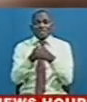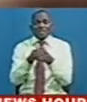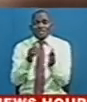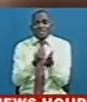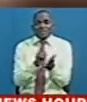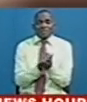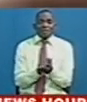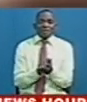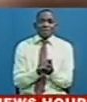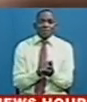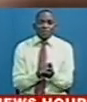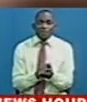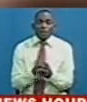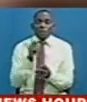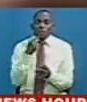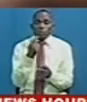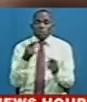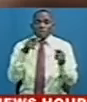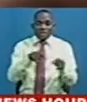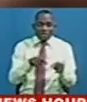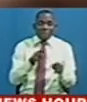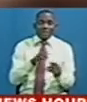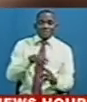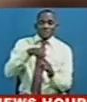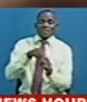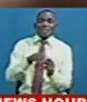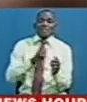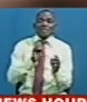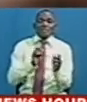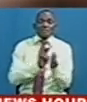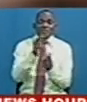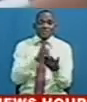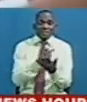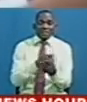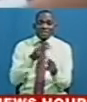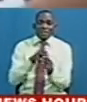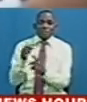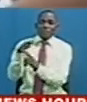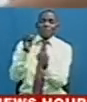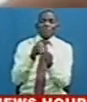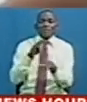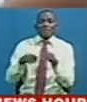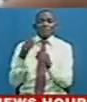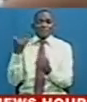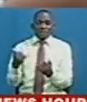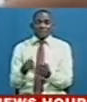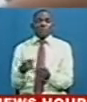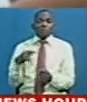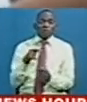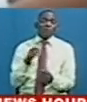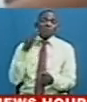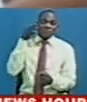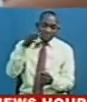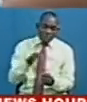the image, the visibility of the University of Ghana is better today than it was yesterday. We're hoping that in a couple of years to